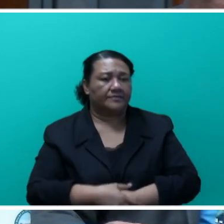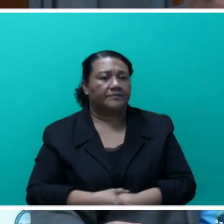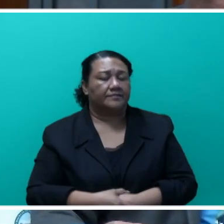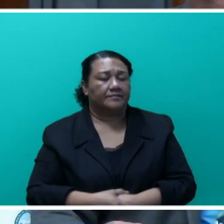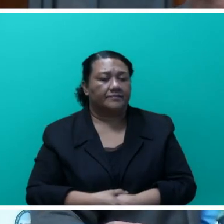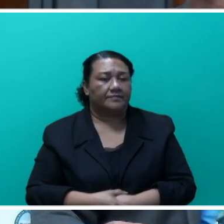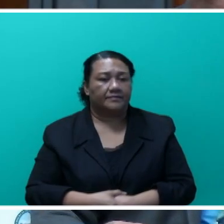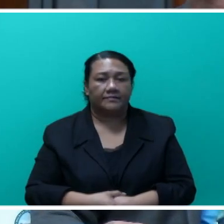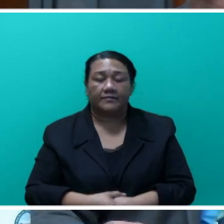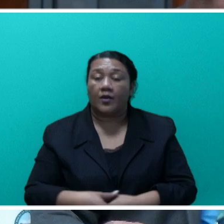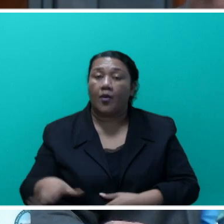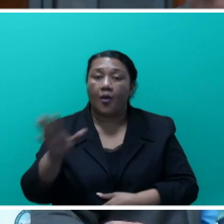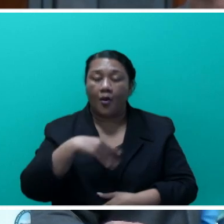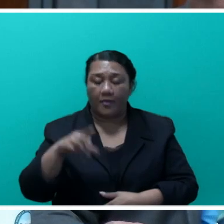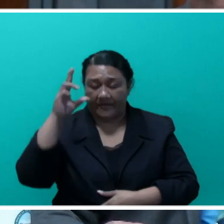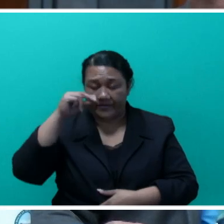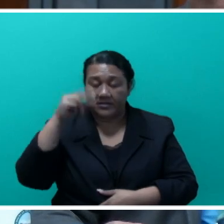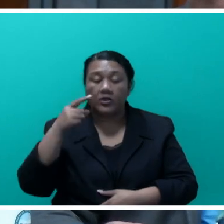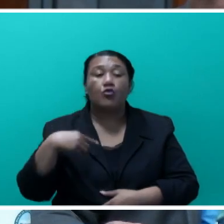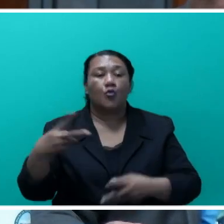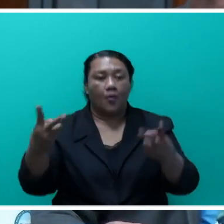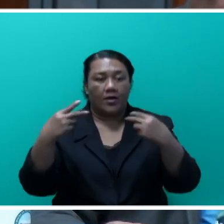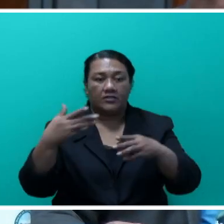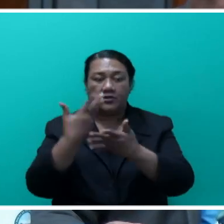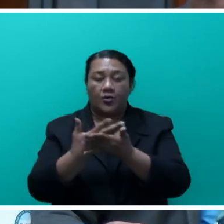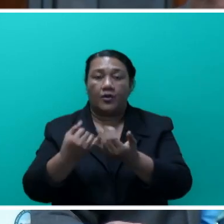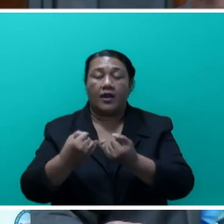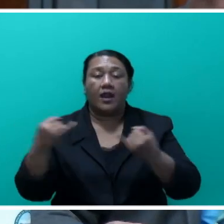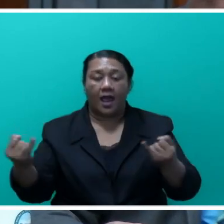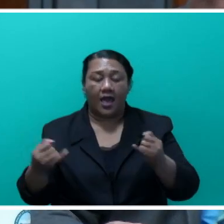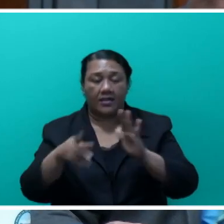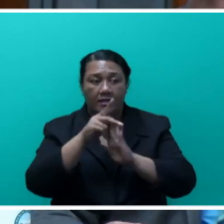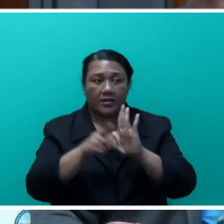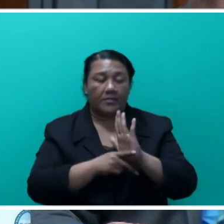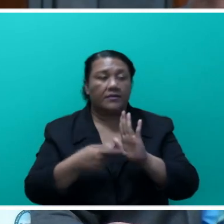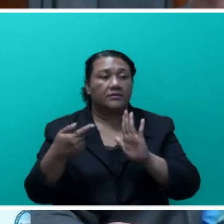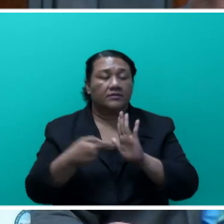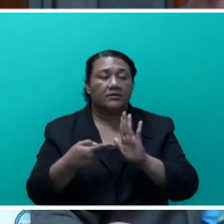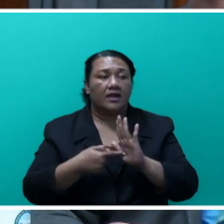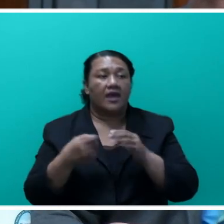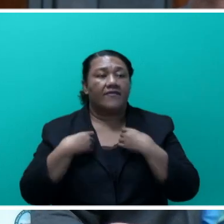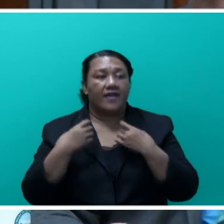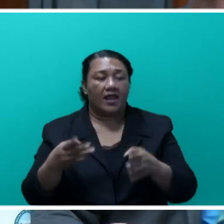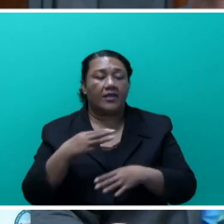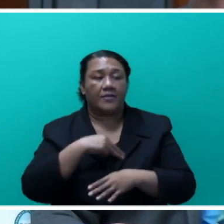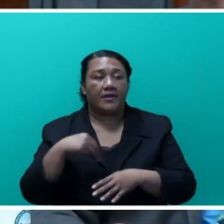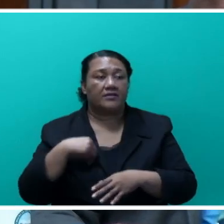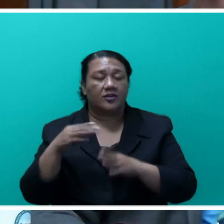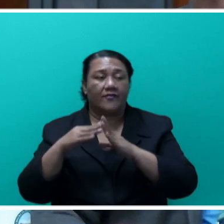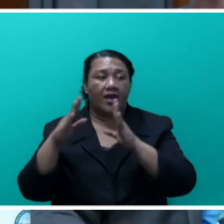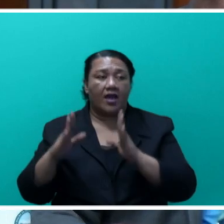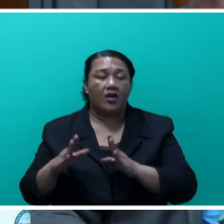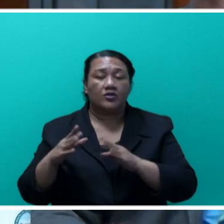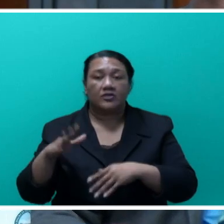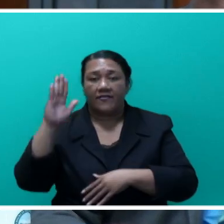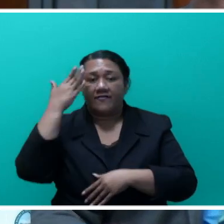To all my fellow Fijians watching online, the revised policy document and questionnaires are available on the Ministry of Housing,